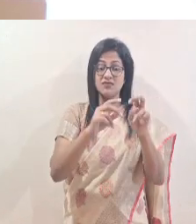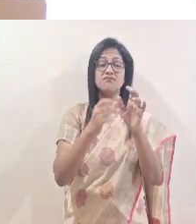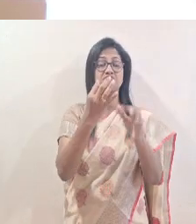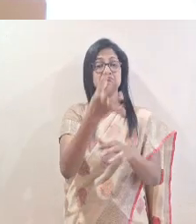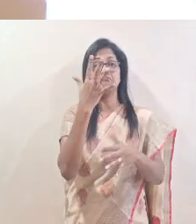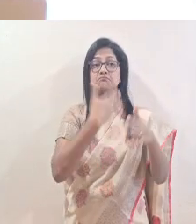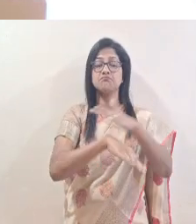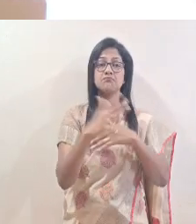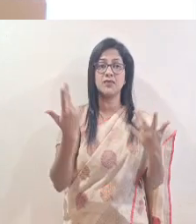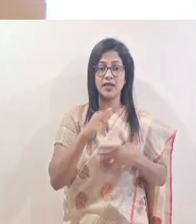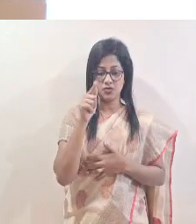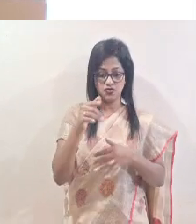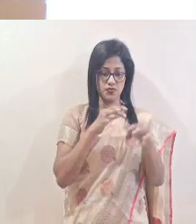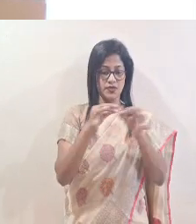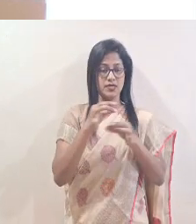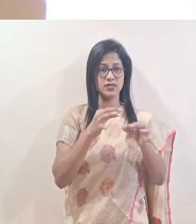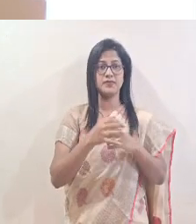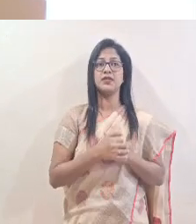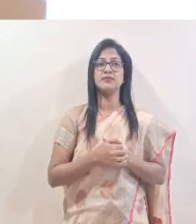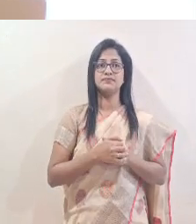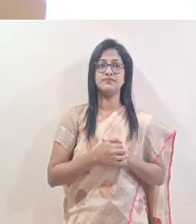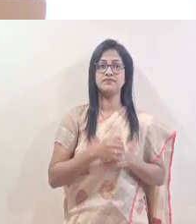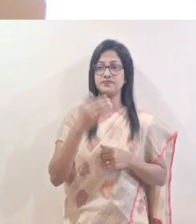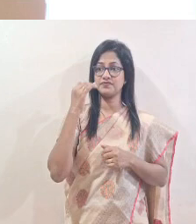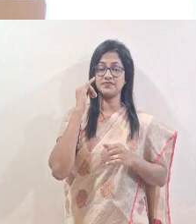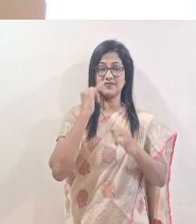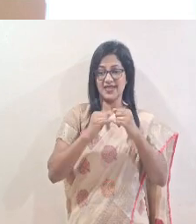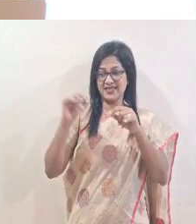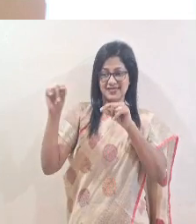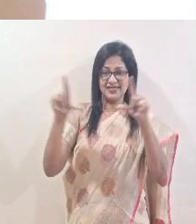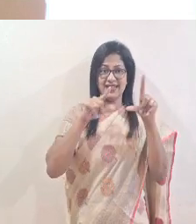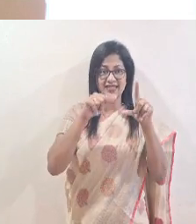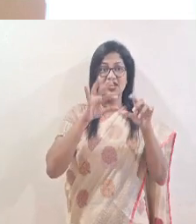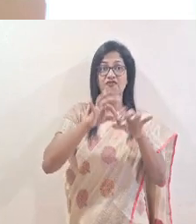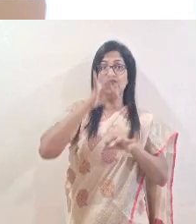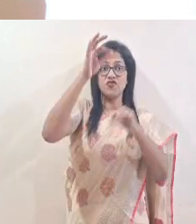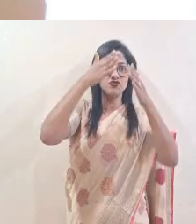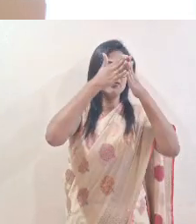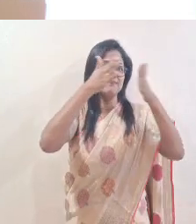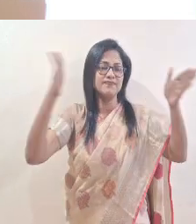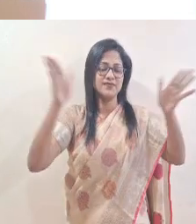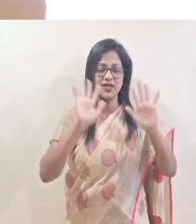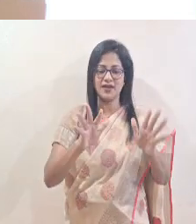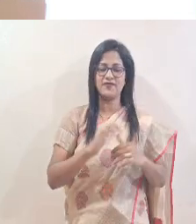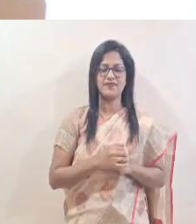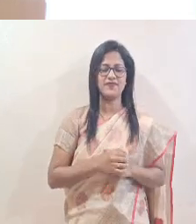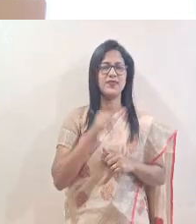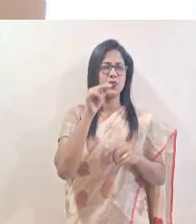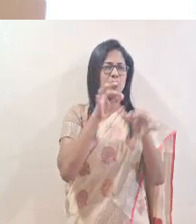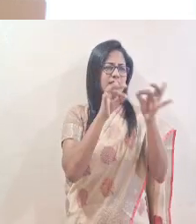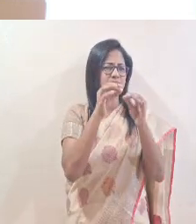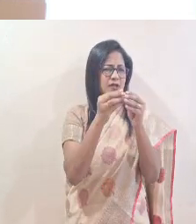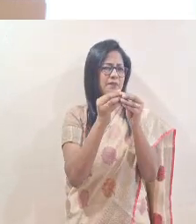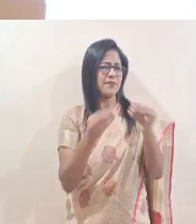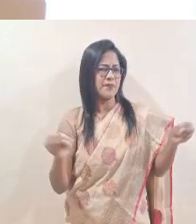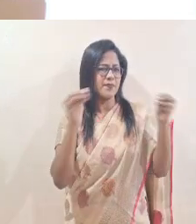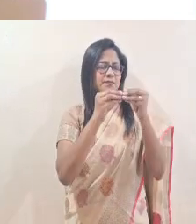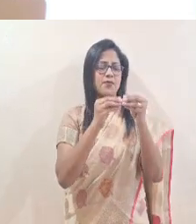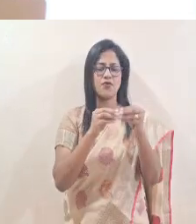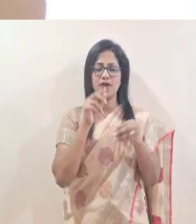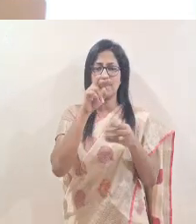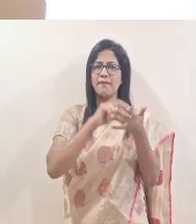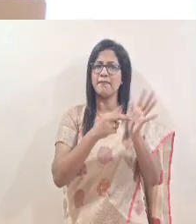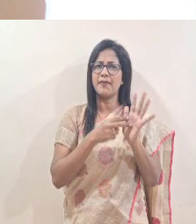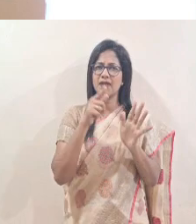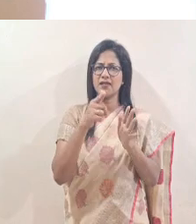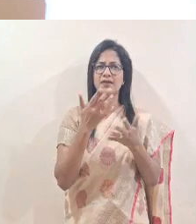research? Okay. And you touched upon in the last slide, right? You have future scope. So can you just expand that?